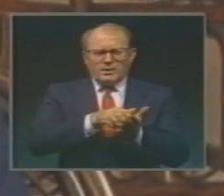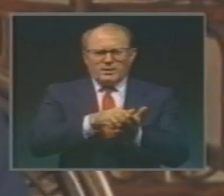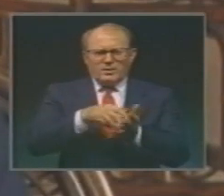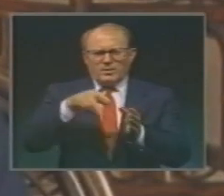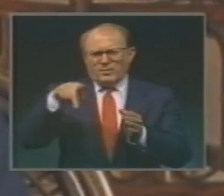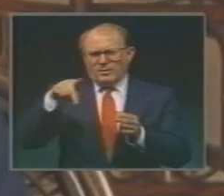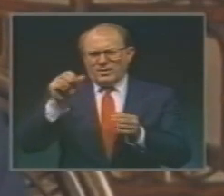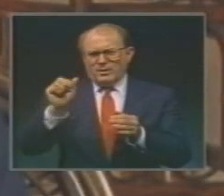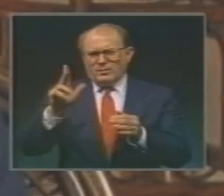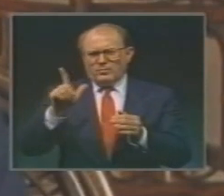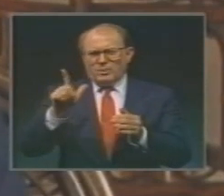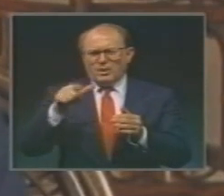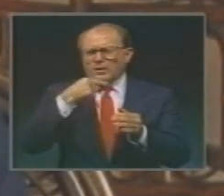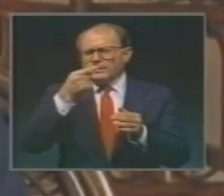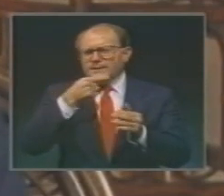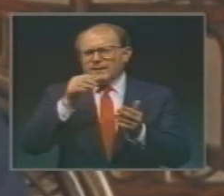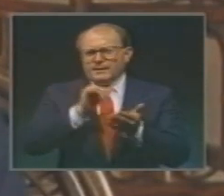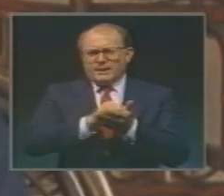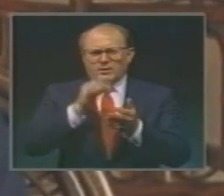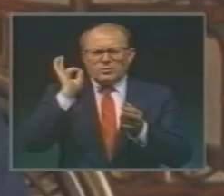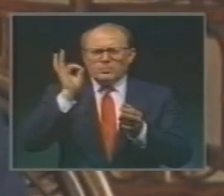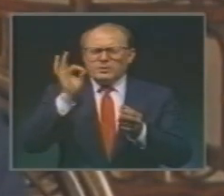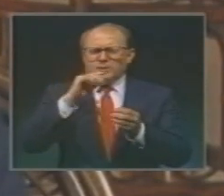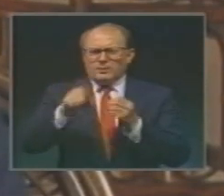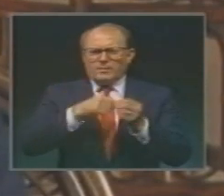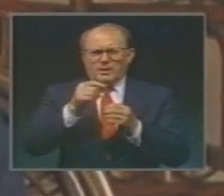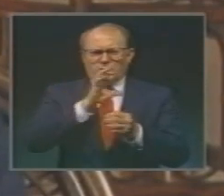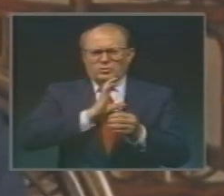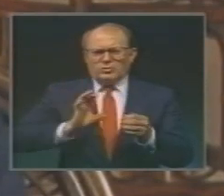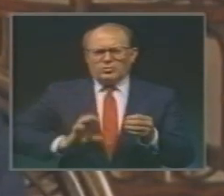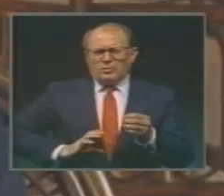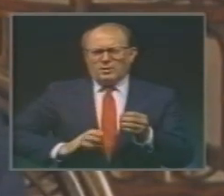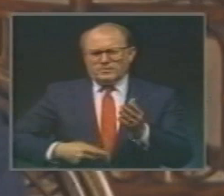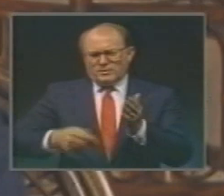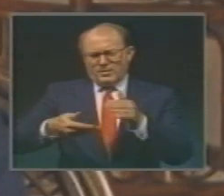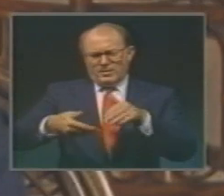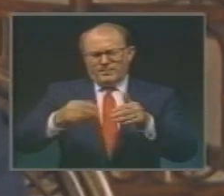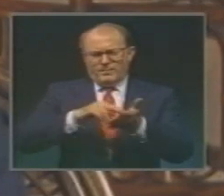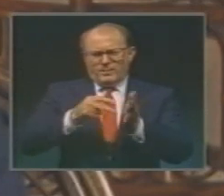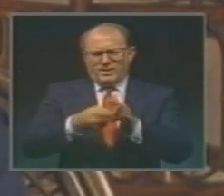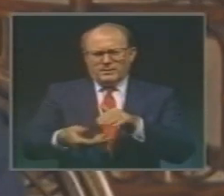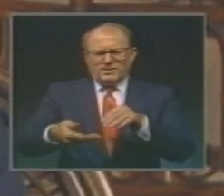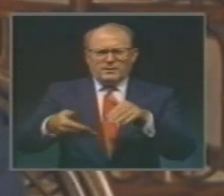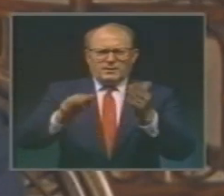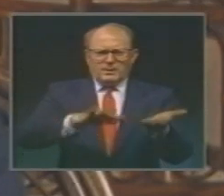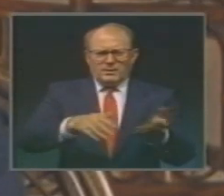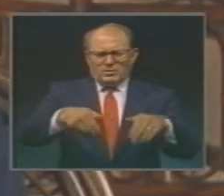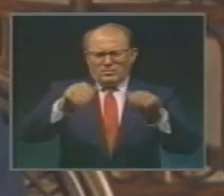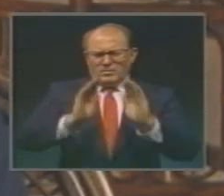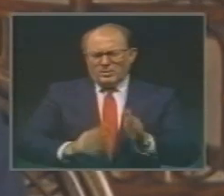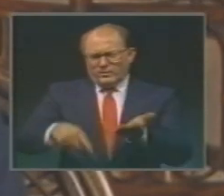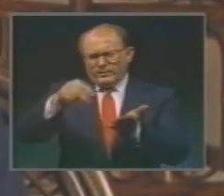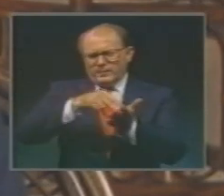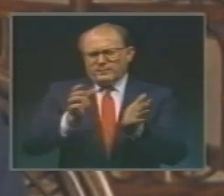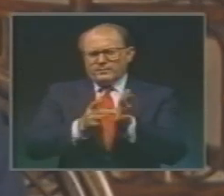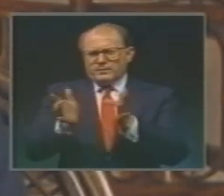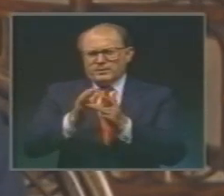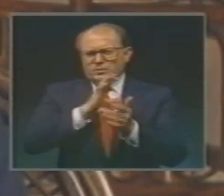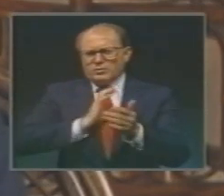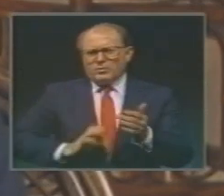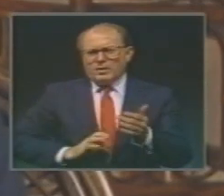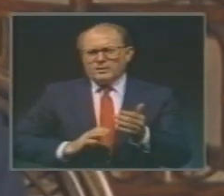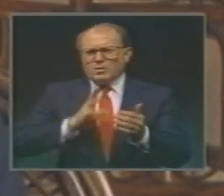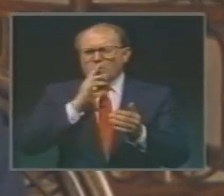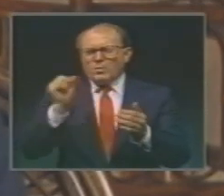Apostle Paul said that the preaching of the cross, and that is the death, the burial, and the resurrection of Jesus Christ, was to the